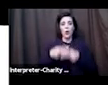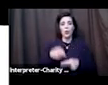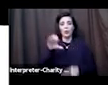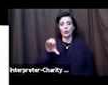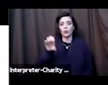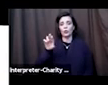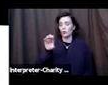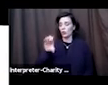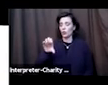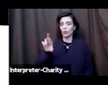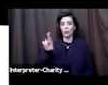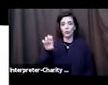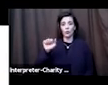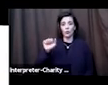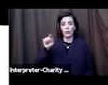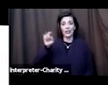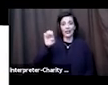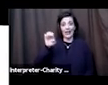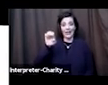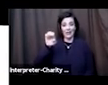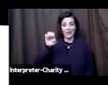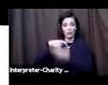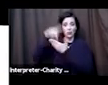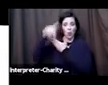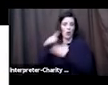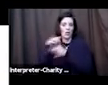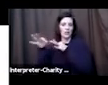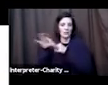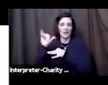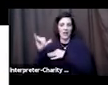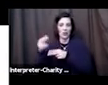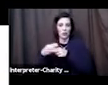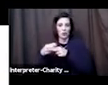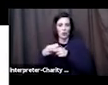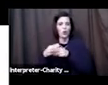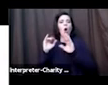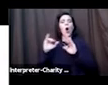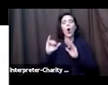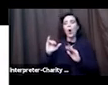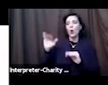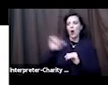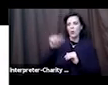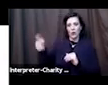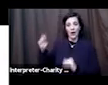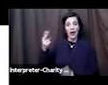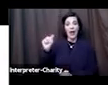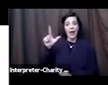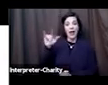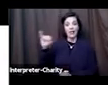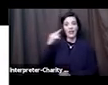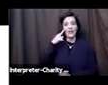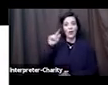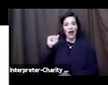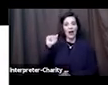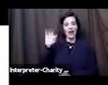about in a few minutes. Yeah, I will. And before we let Haley talk about funding for AAC, I just wanted to mention that I know